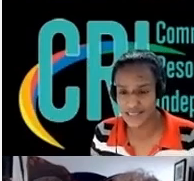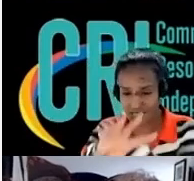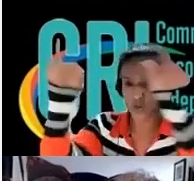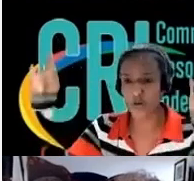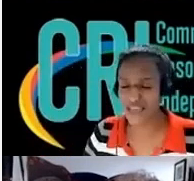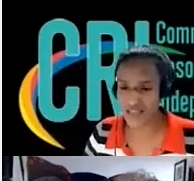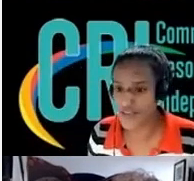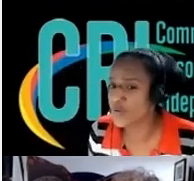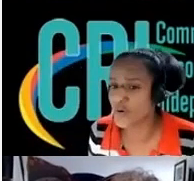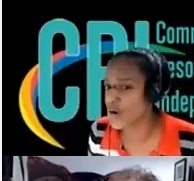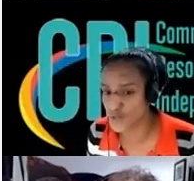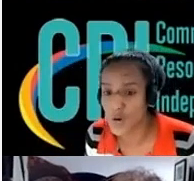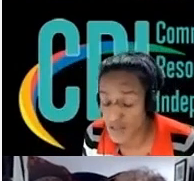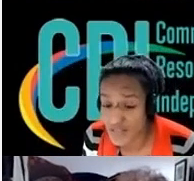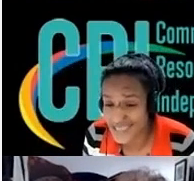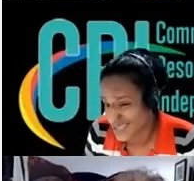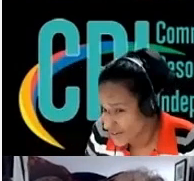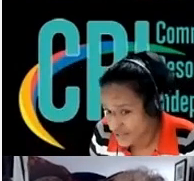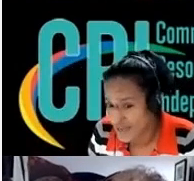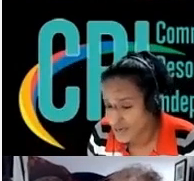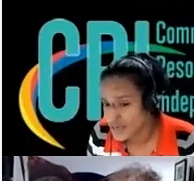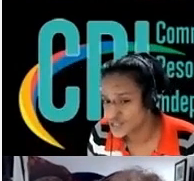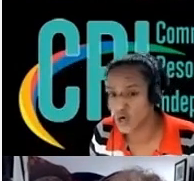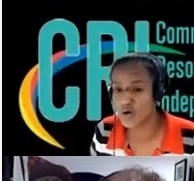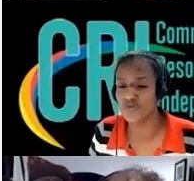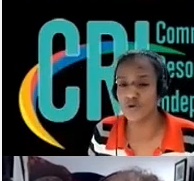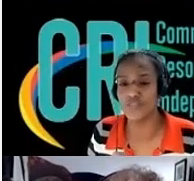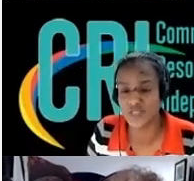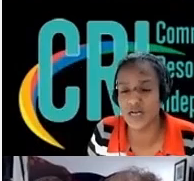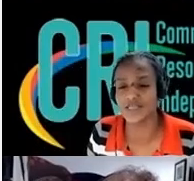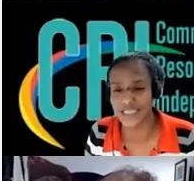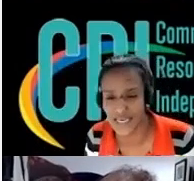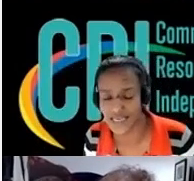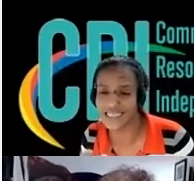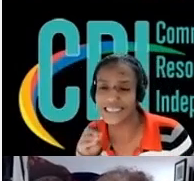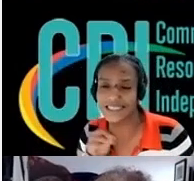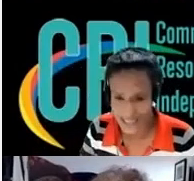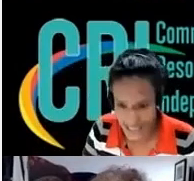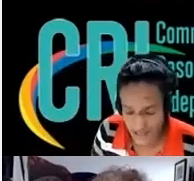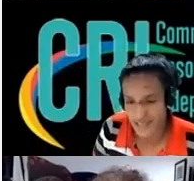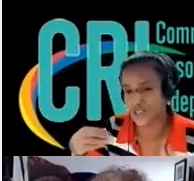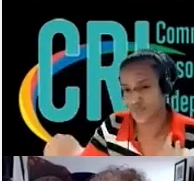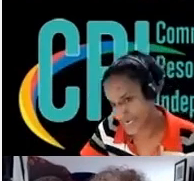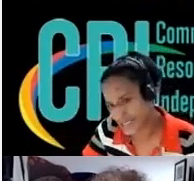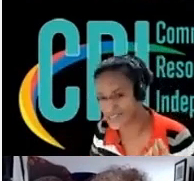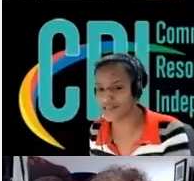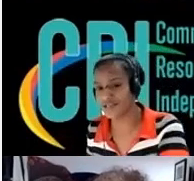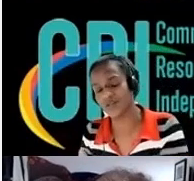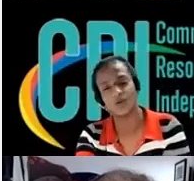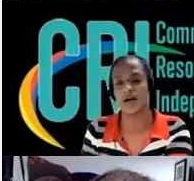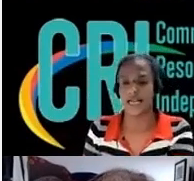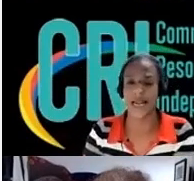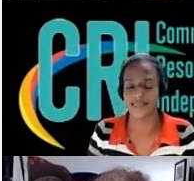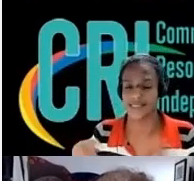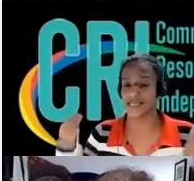because this is the whole thing. They don't know how to do online stuff yet. Right. So for them to understand it, they need to see it. They need to practice. They need to do